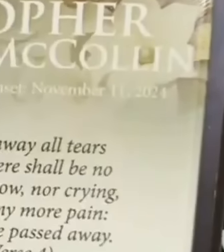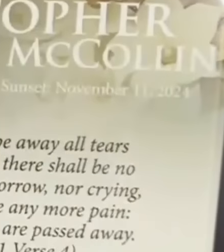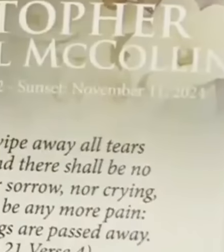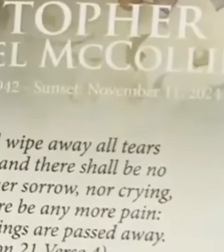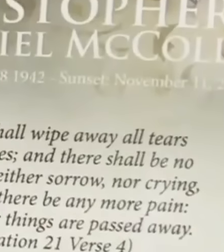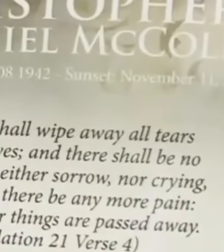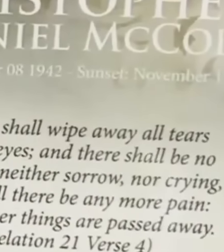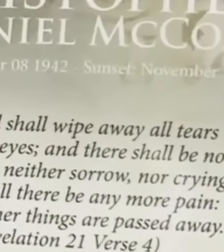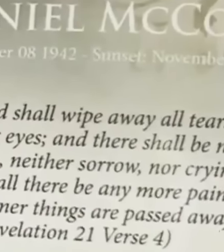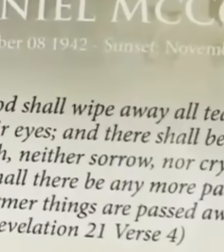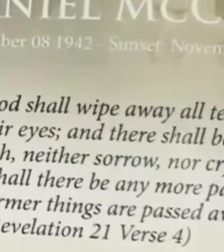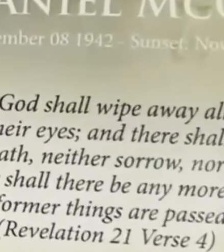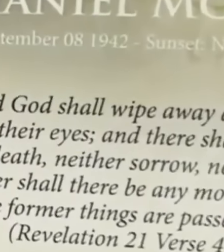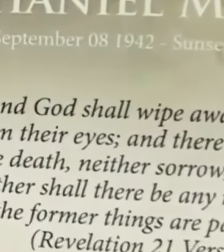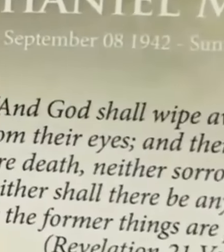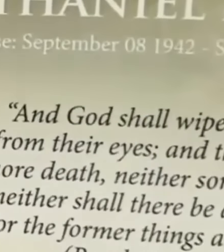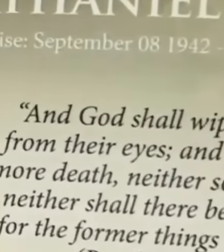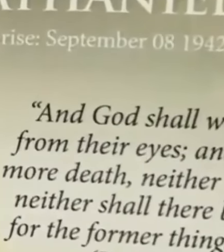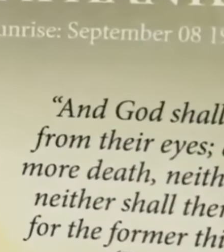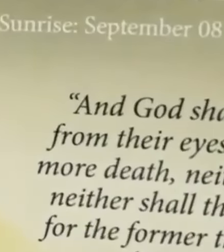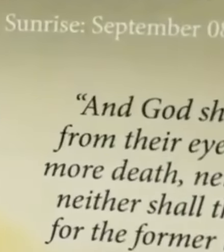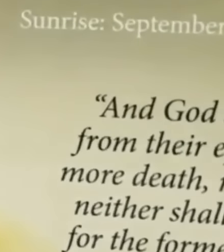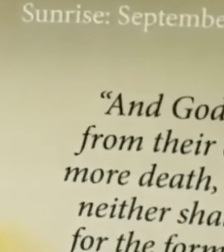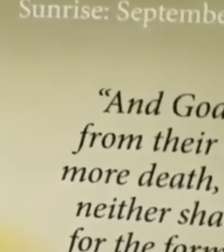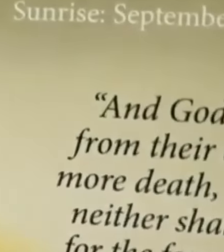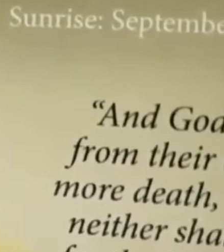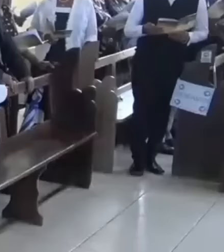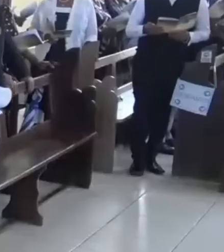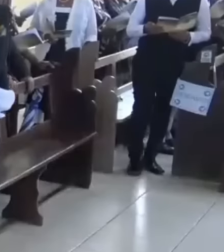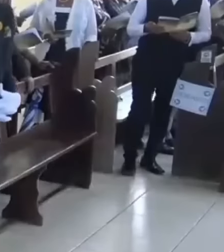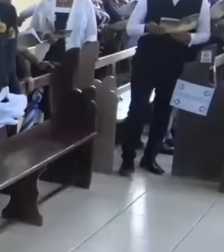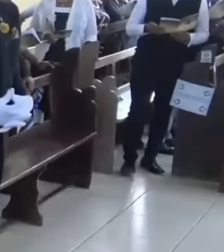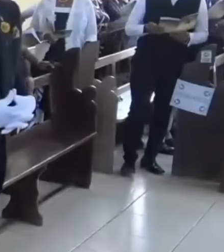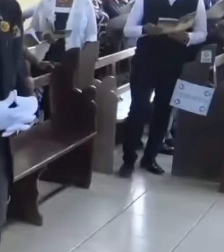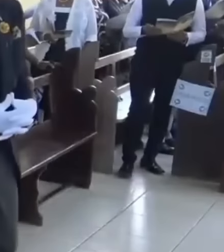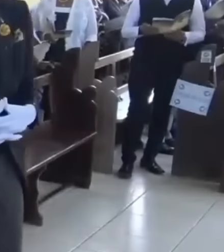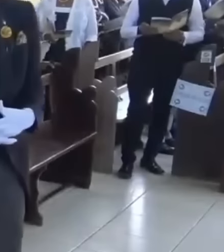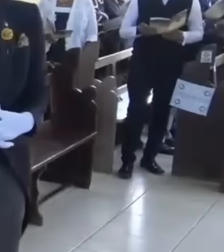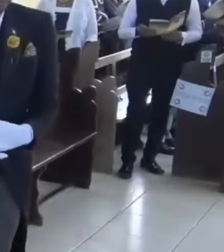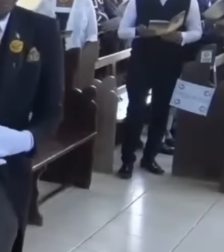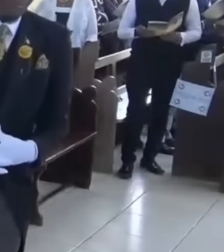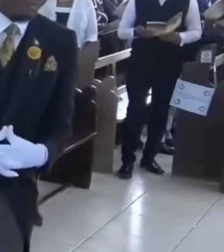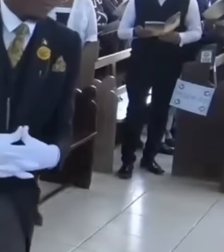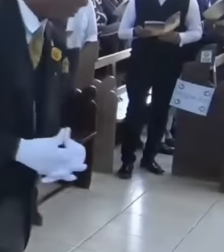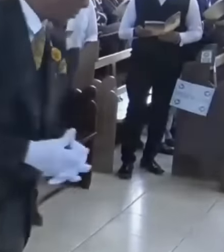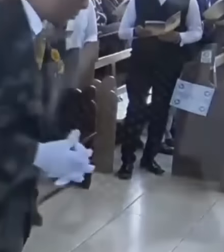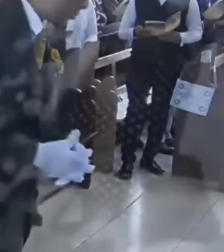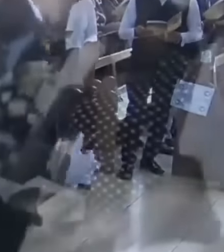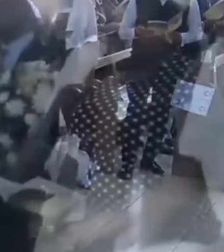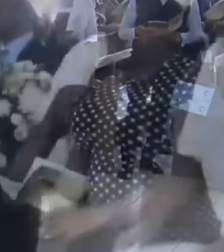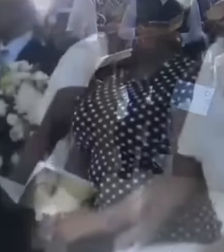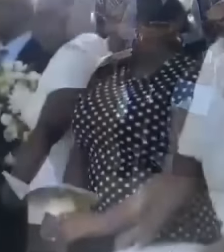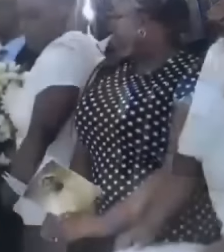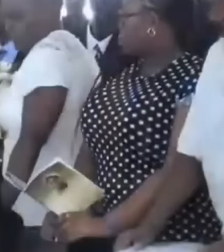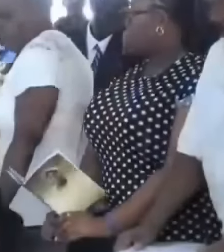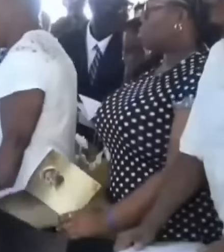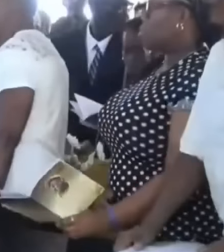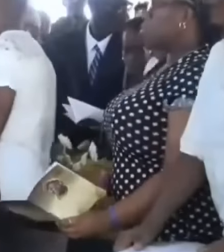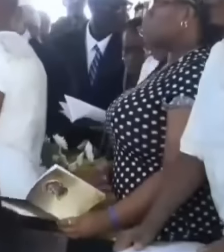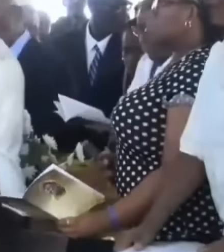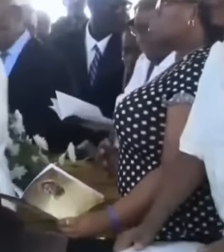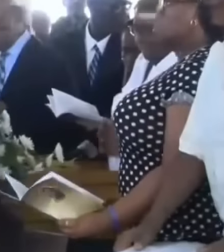a true servant of the game who worked tirelessly for the BCL in a variety of areas, including the compilation or reporting